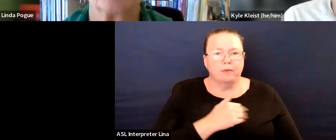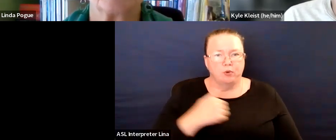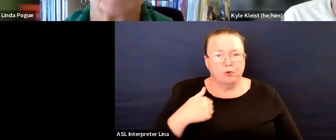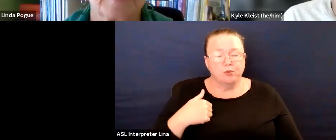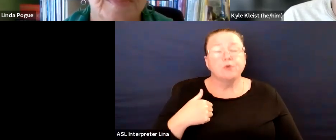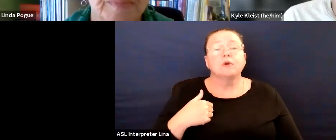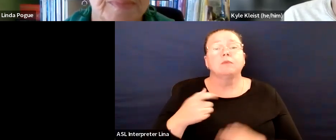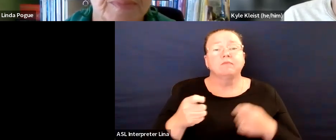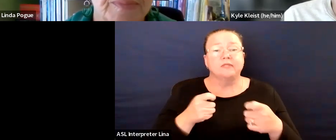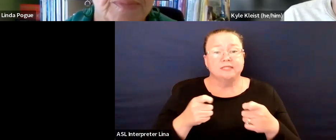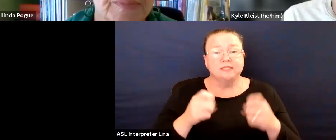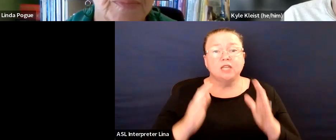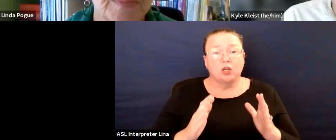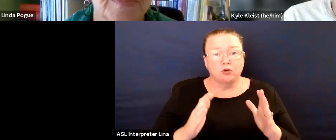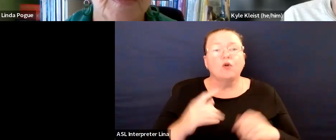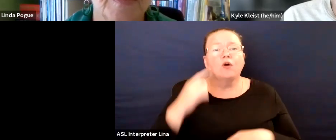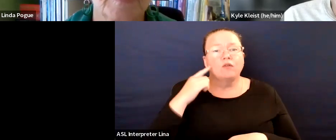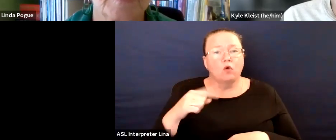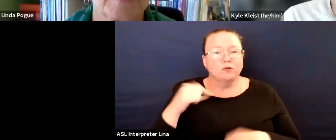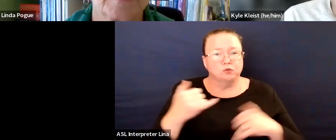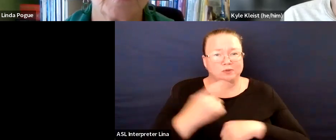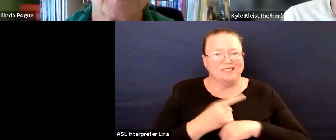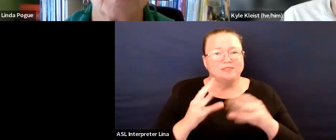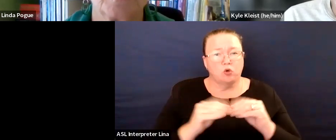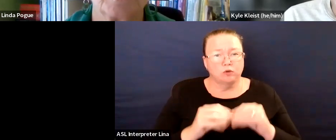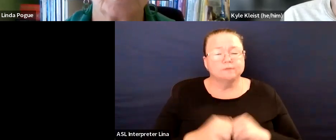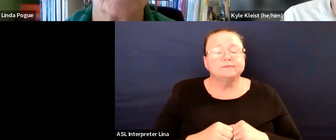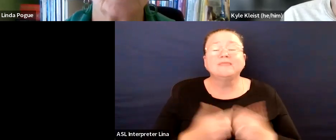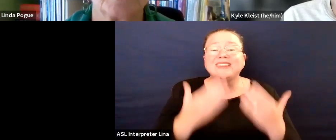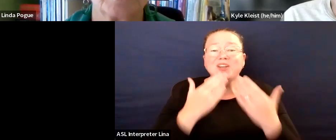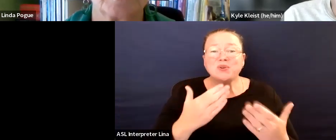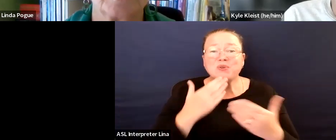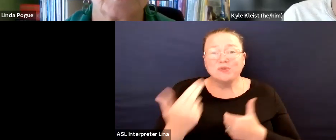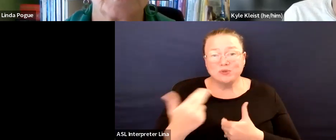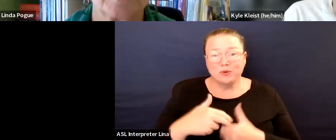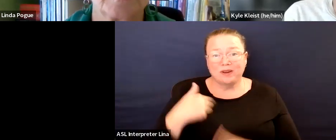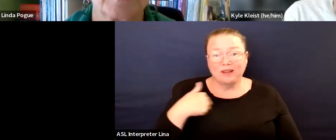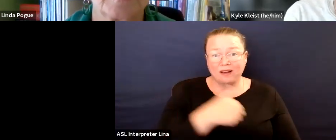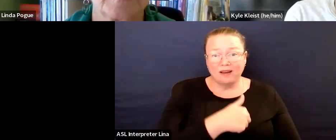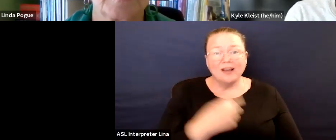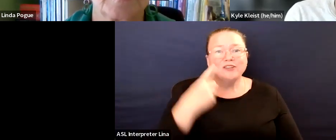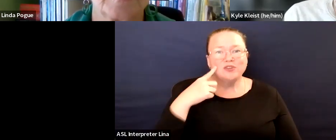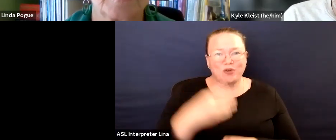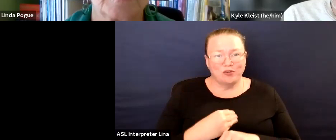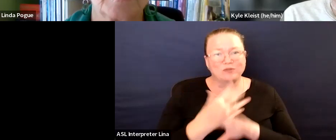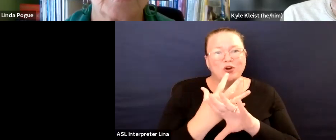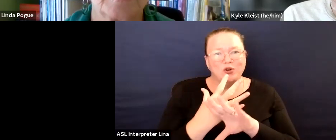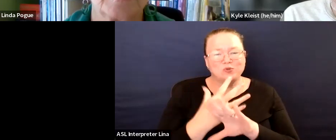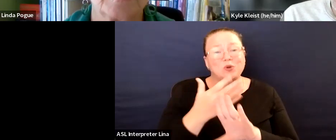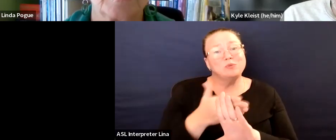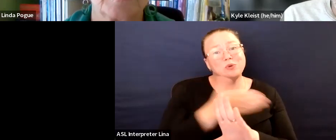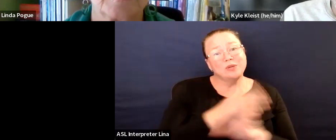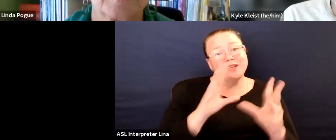a facilitator of the call today. Thank you for joining us for our virtual